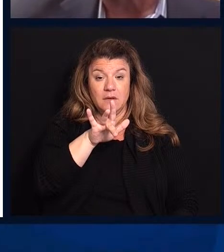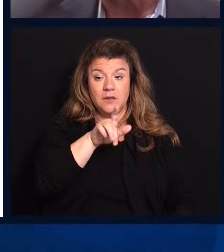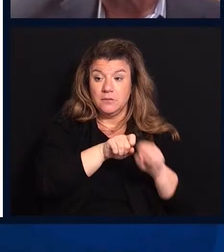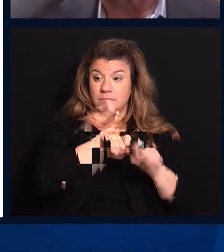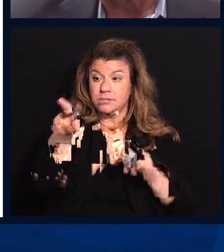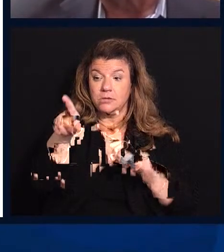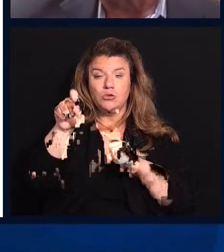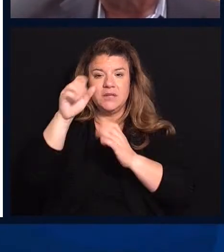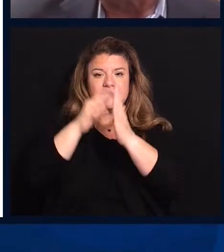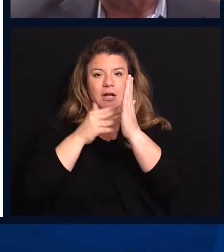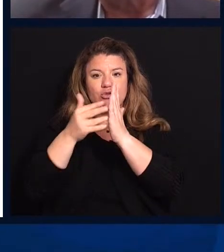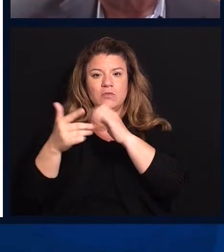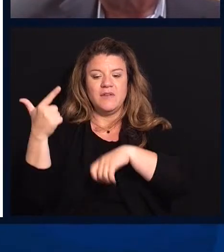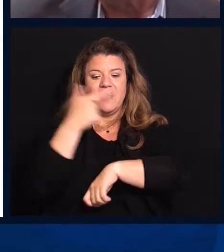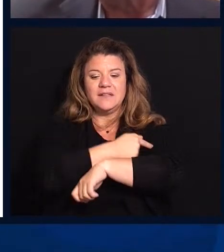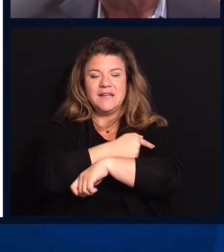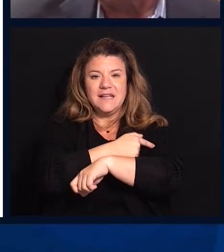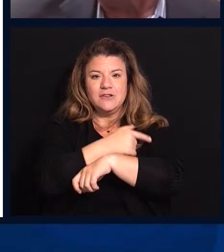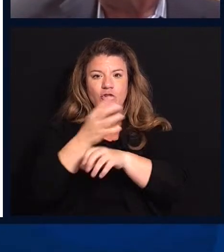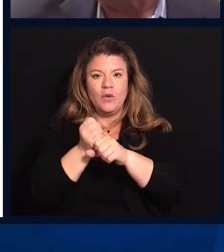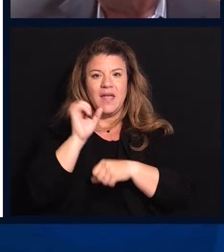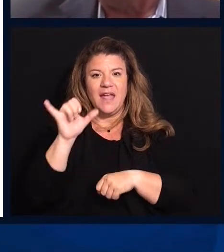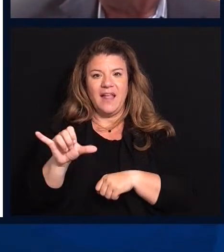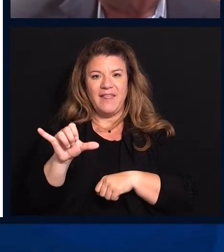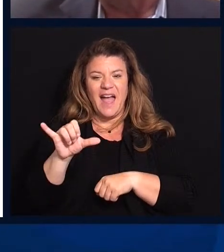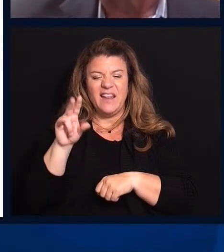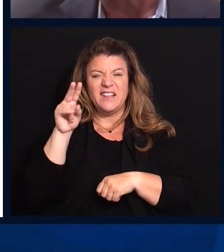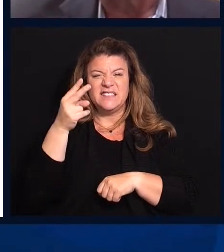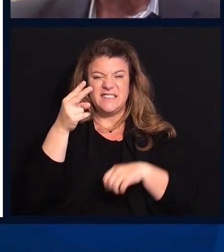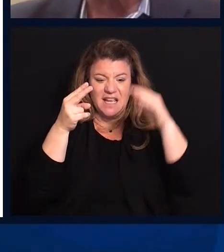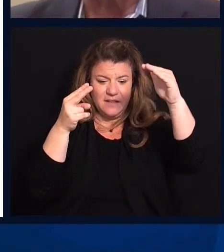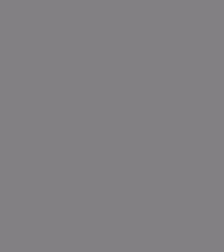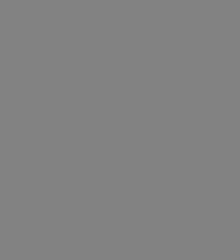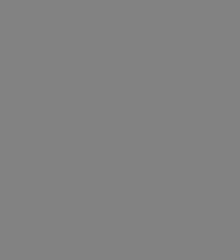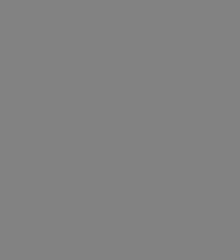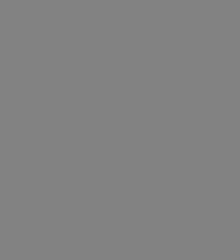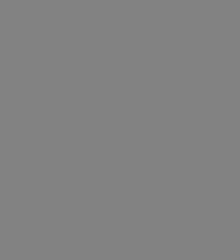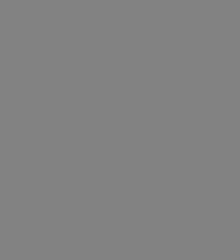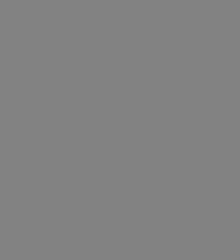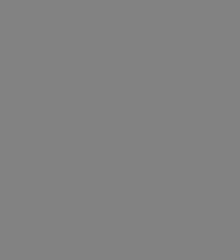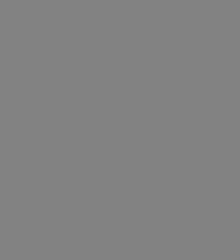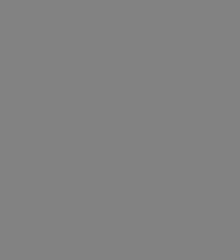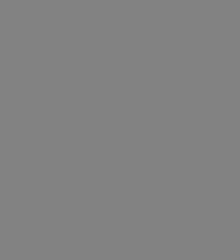the vaccination so that you can go get it, which is the second line arrow. And if